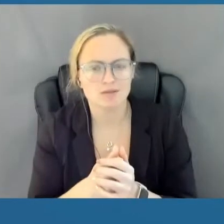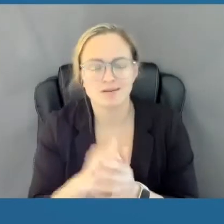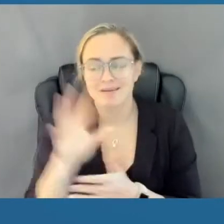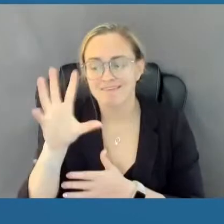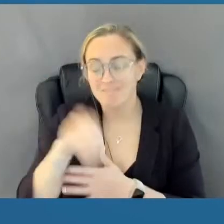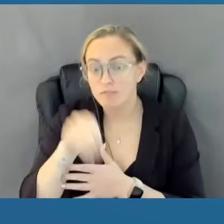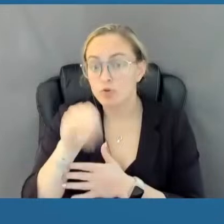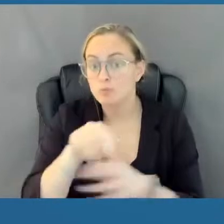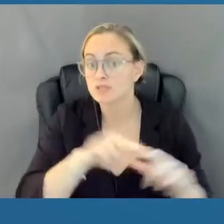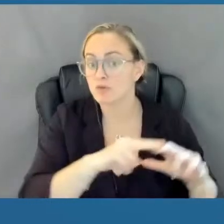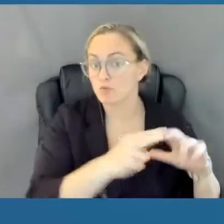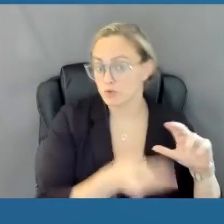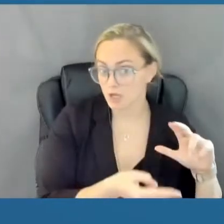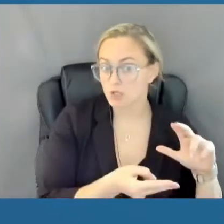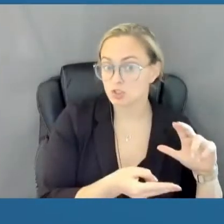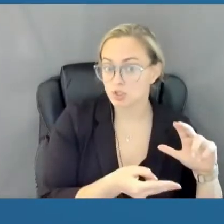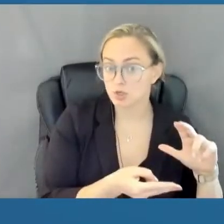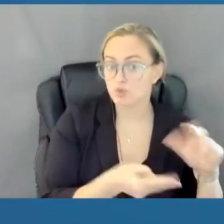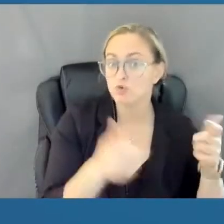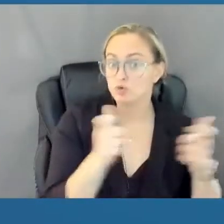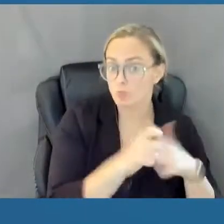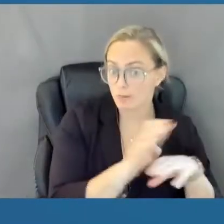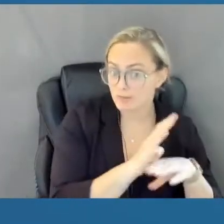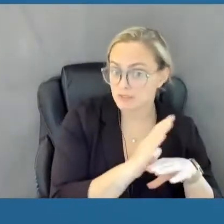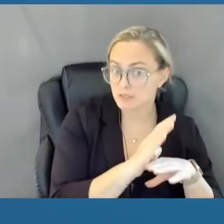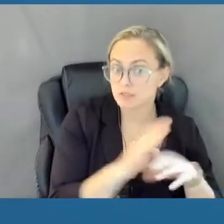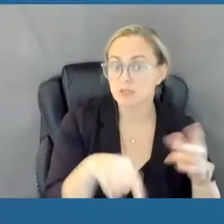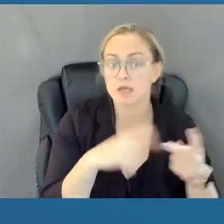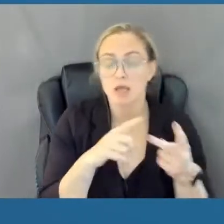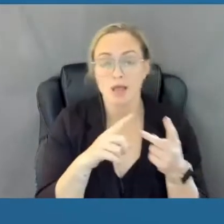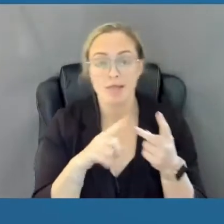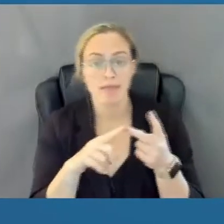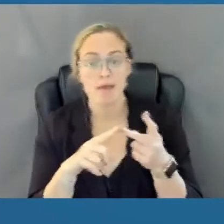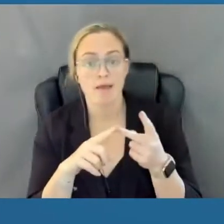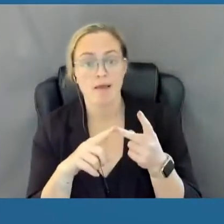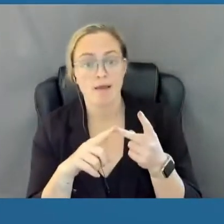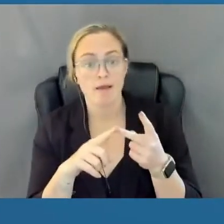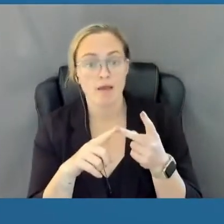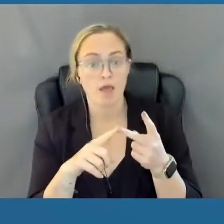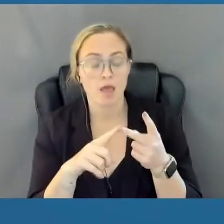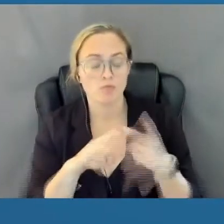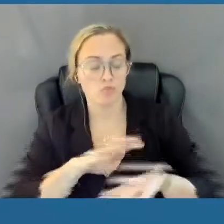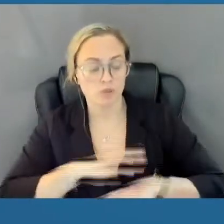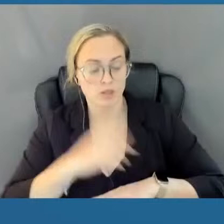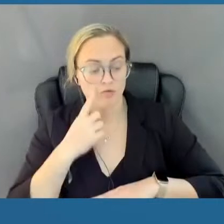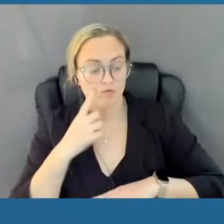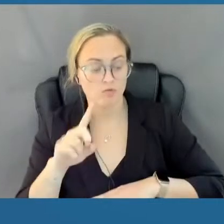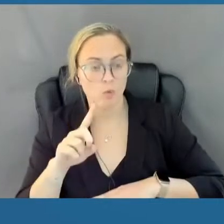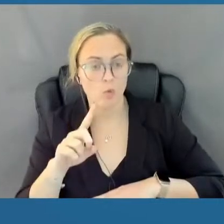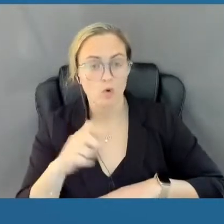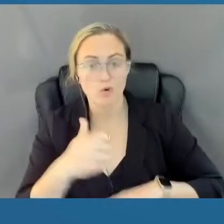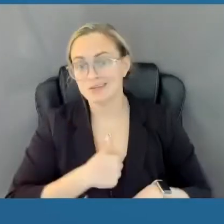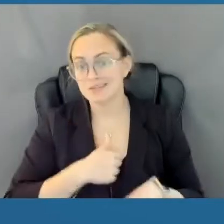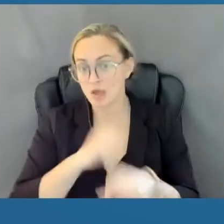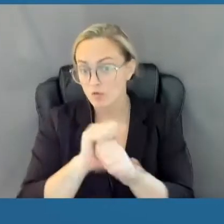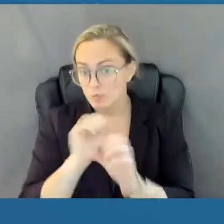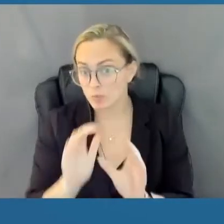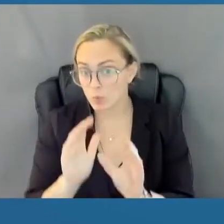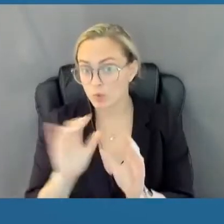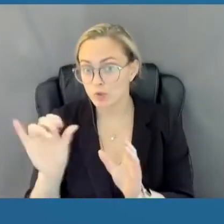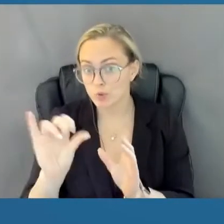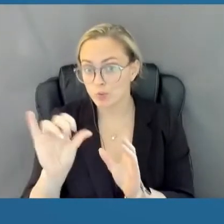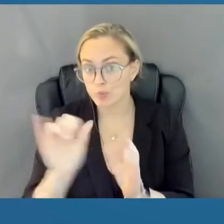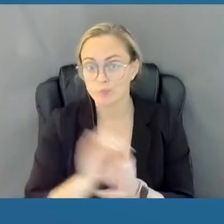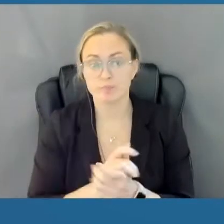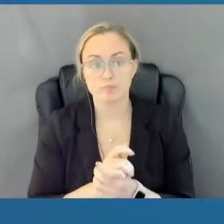reduction, you said, Governor, to smaller employers. It also, you felt strongly to give some relief on the self-employed. Yeah. Currently, their